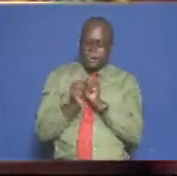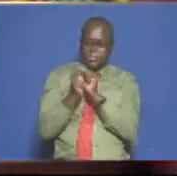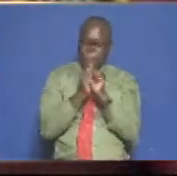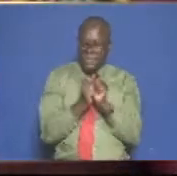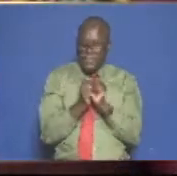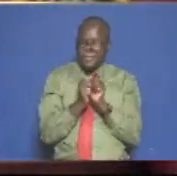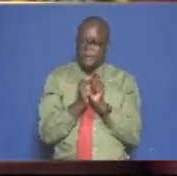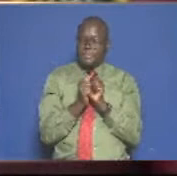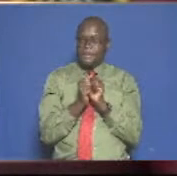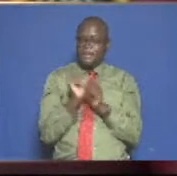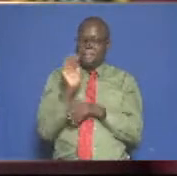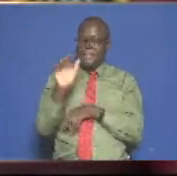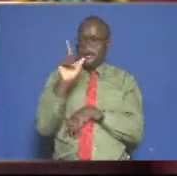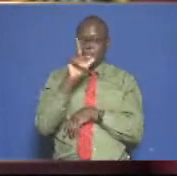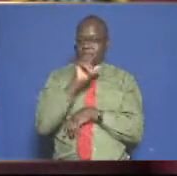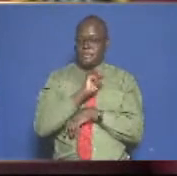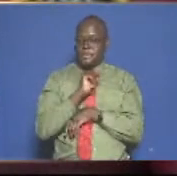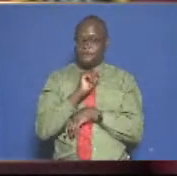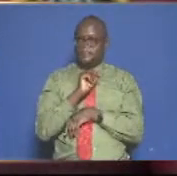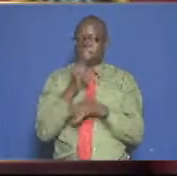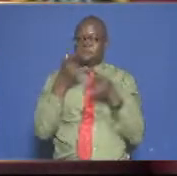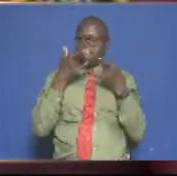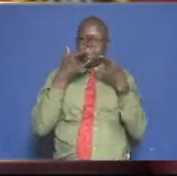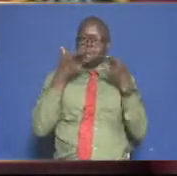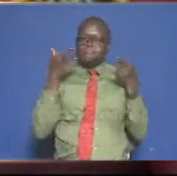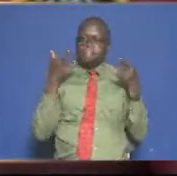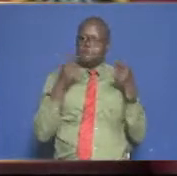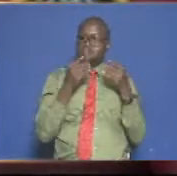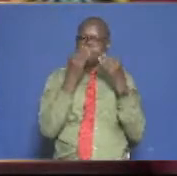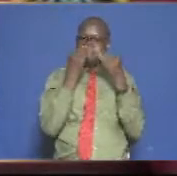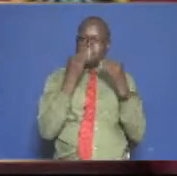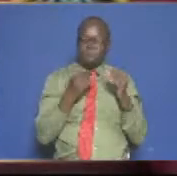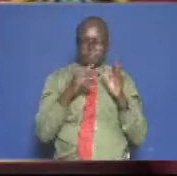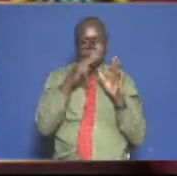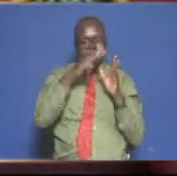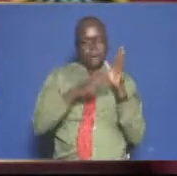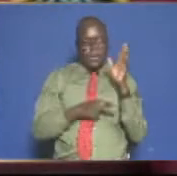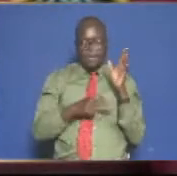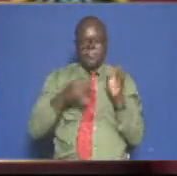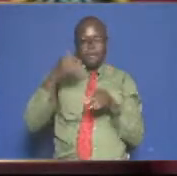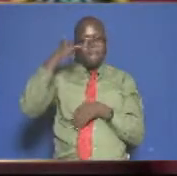Yeah, I've asked for permission from the Speaker to refer to my notes on my phone.